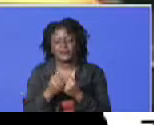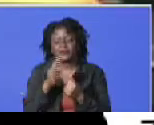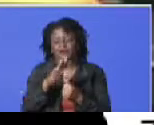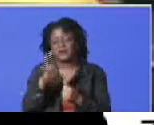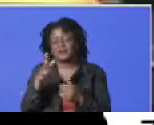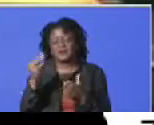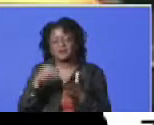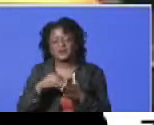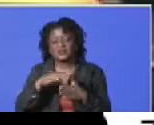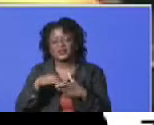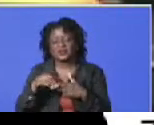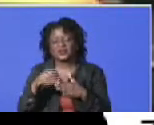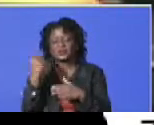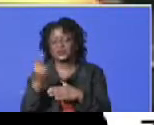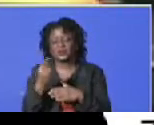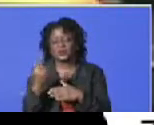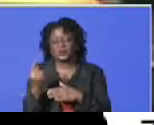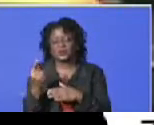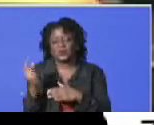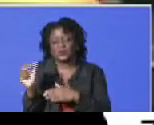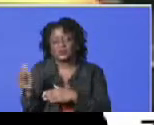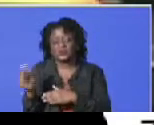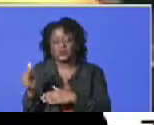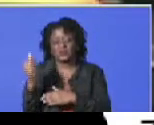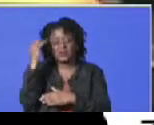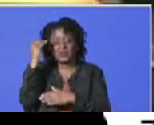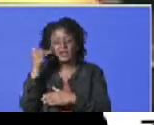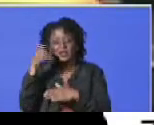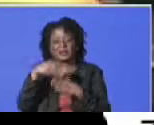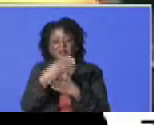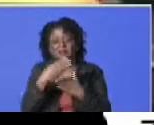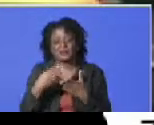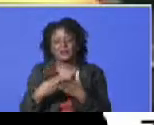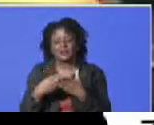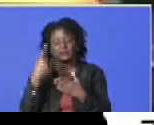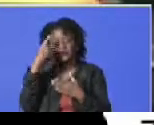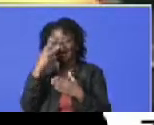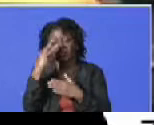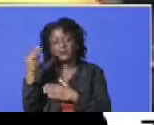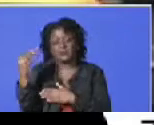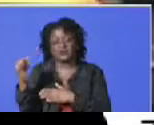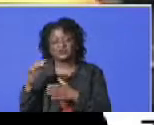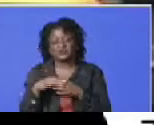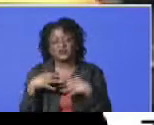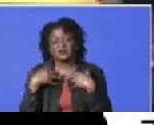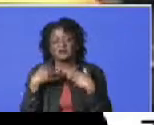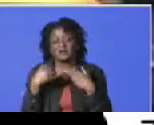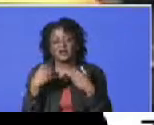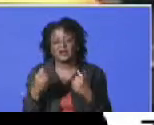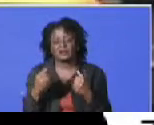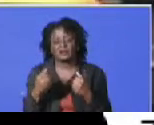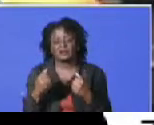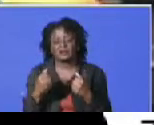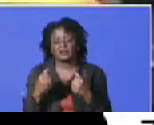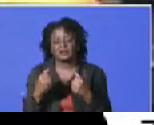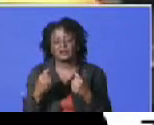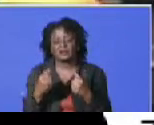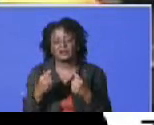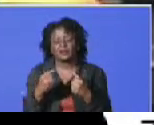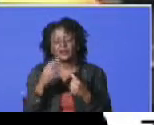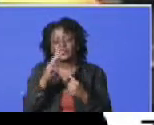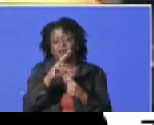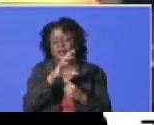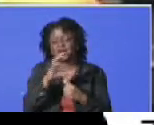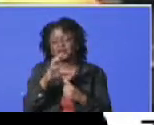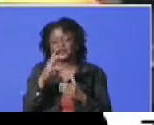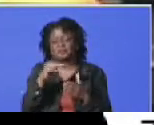$45 million. This, paired with the allocation to the Ministry of Health, constitutes funding of over $300 million to